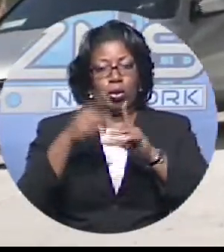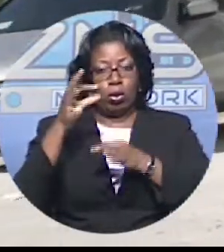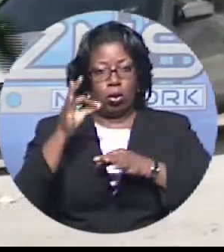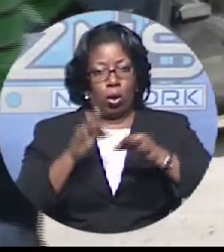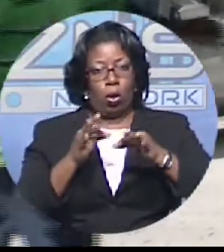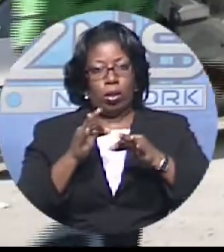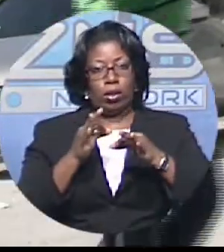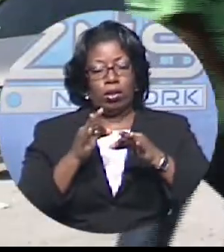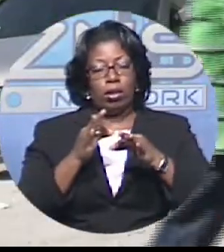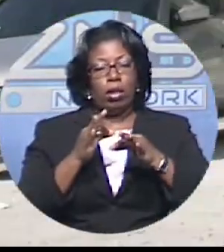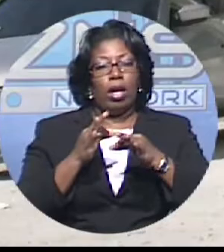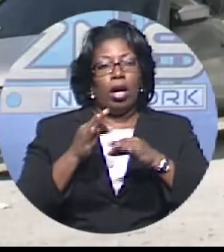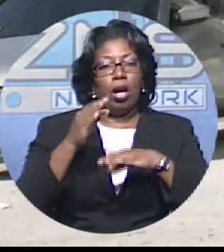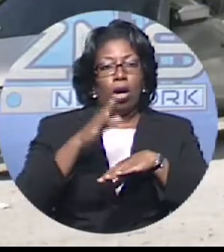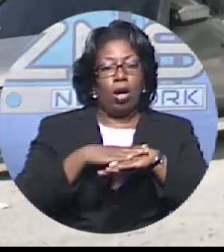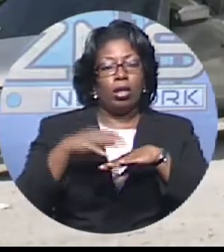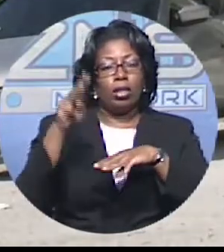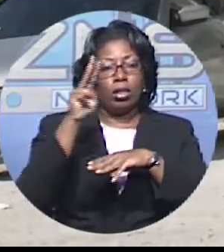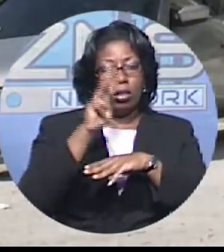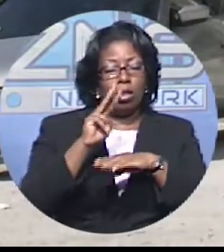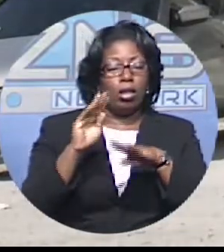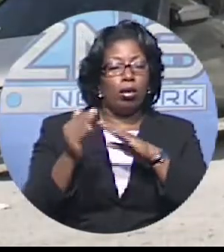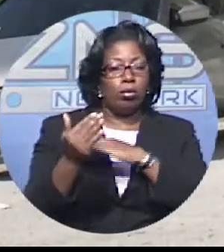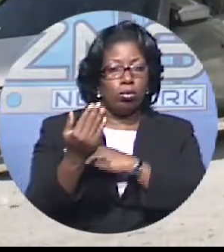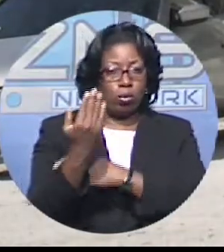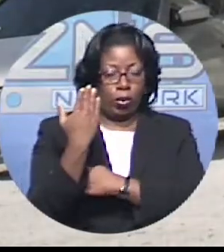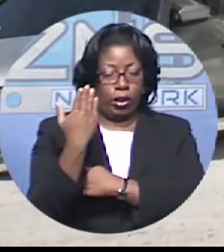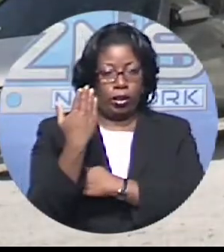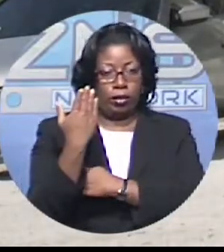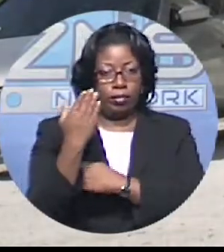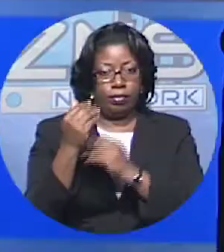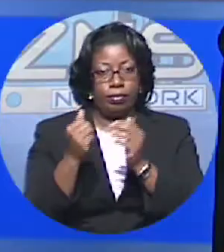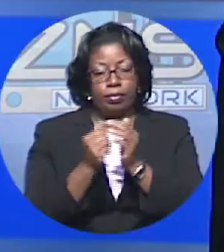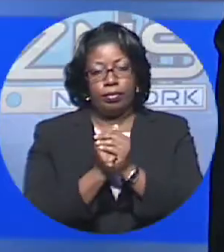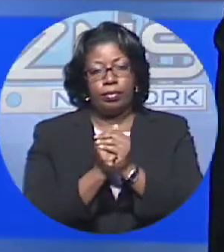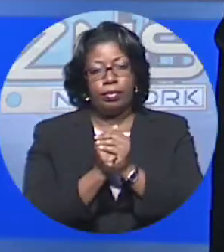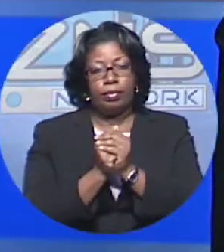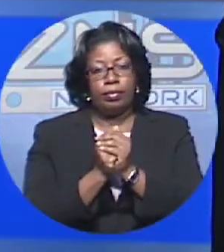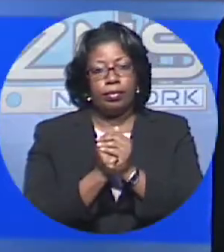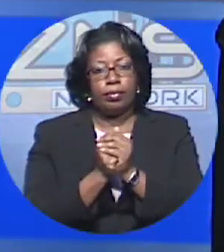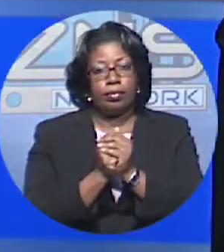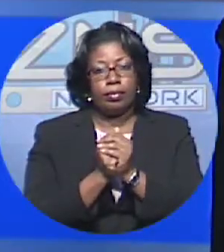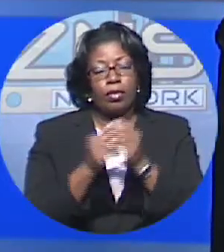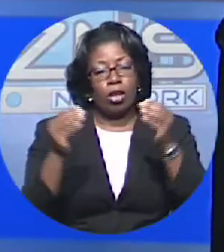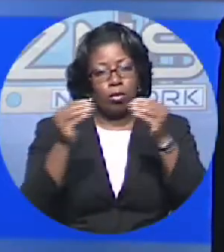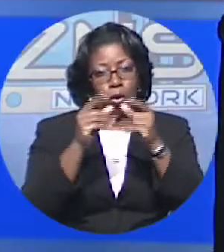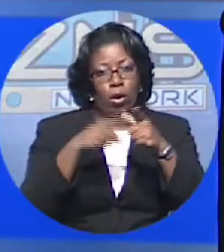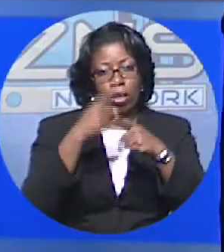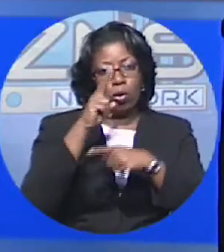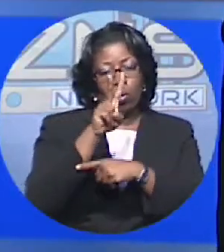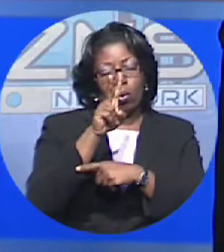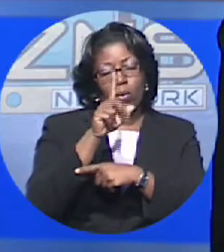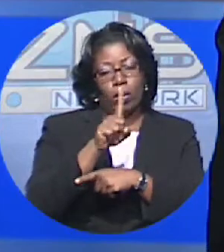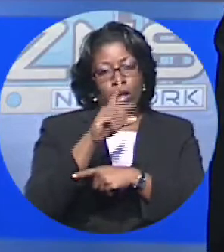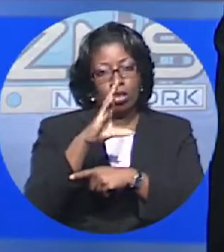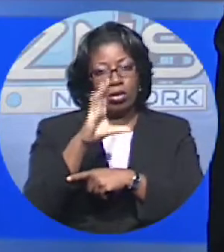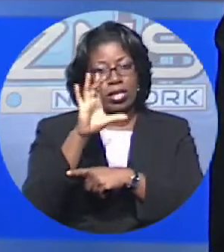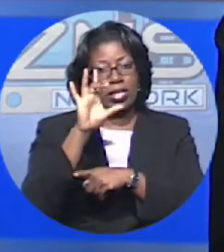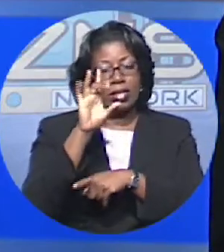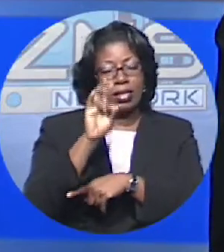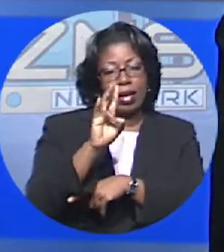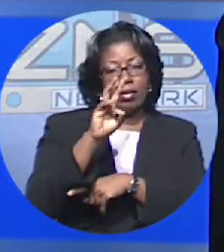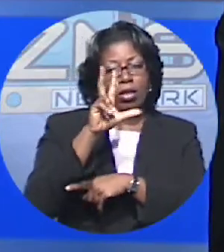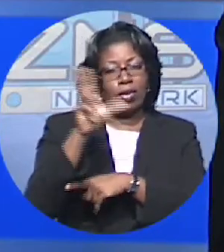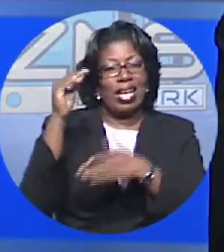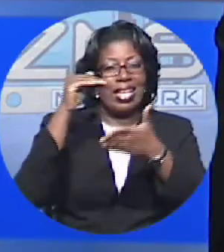at 9 Wednesday morning. Fern Carey, ZNS Network News. Of the more than 173,000